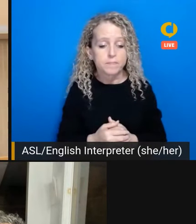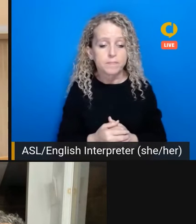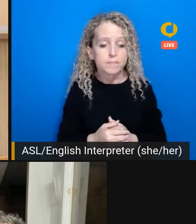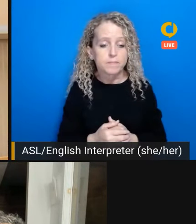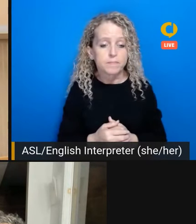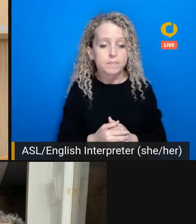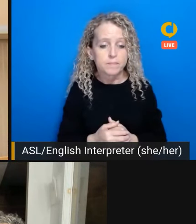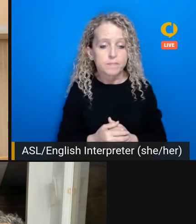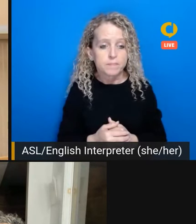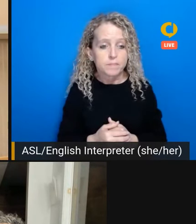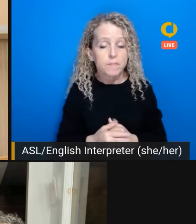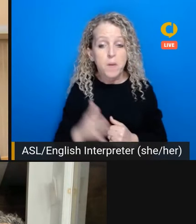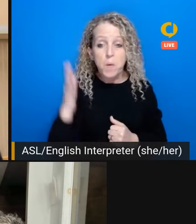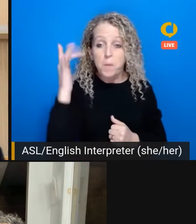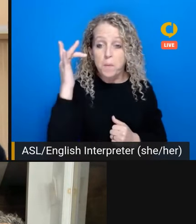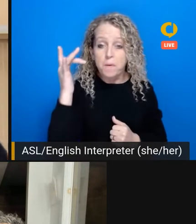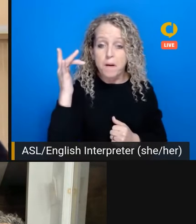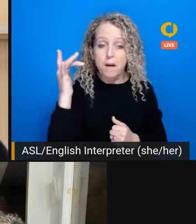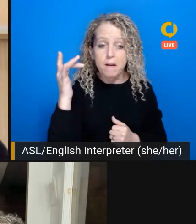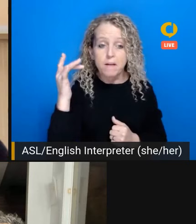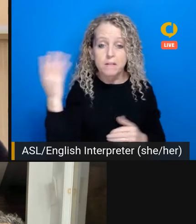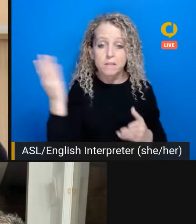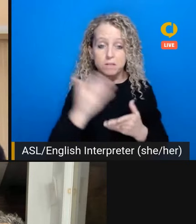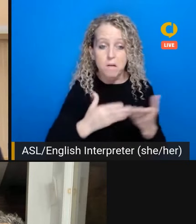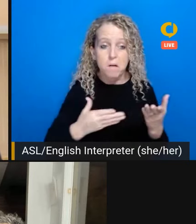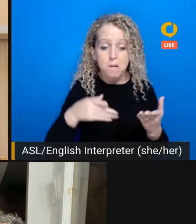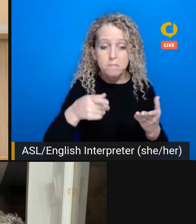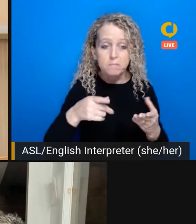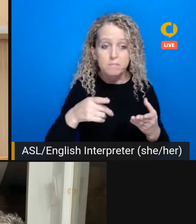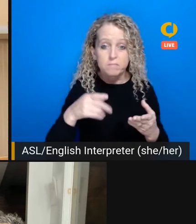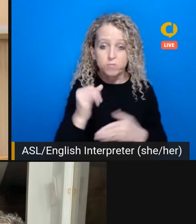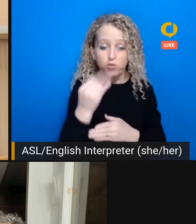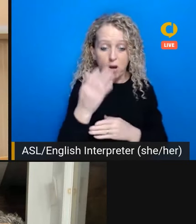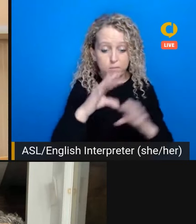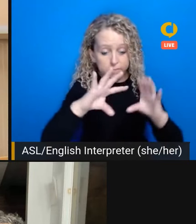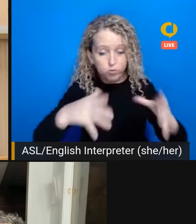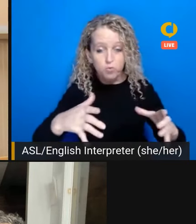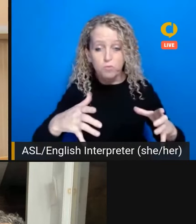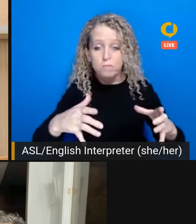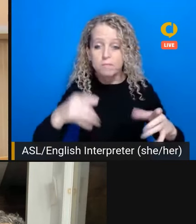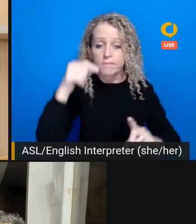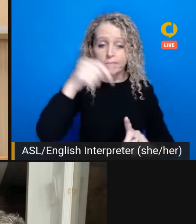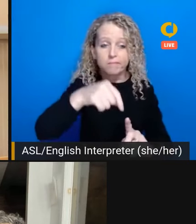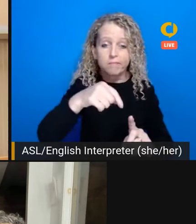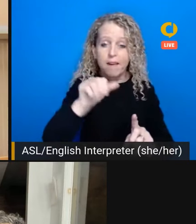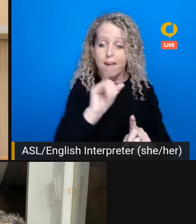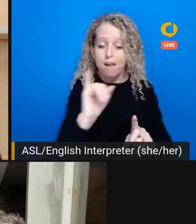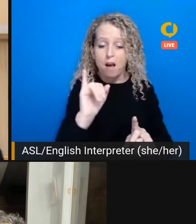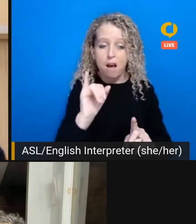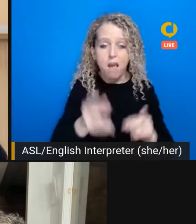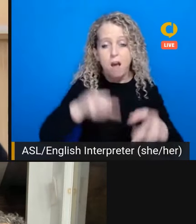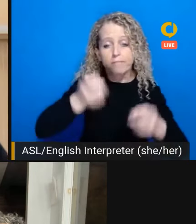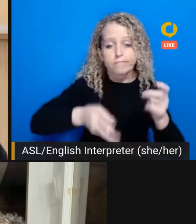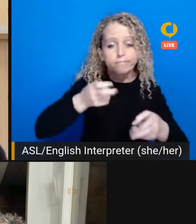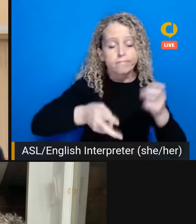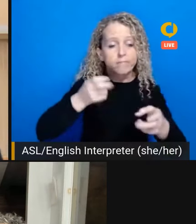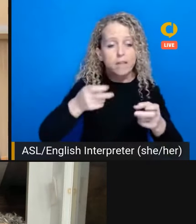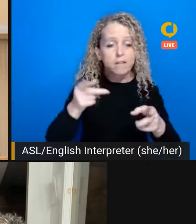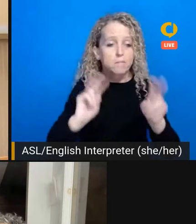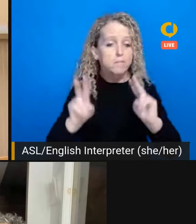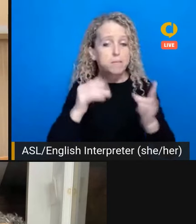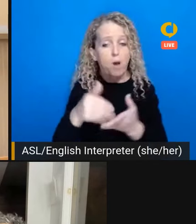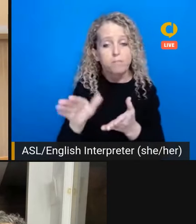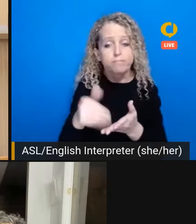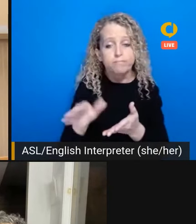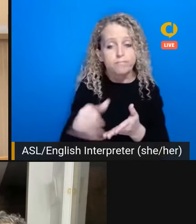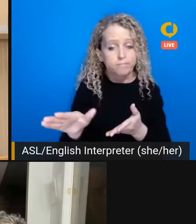classes of jobs that are being absorbed by AI, and there are an increasing number of people